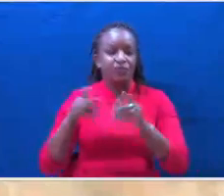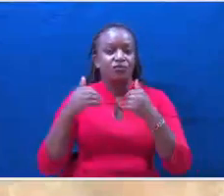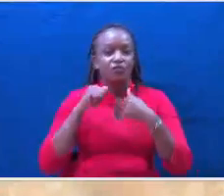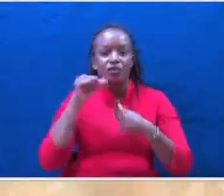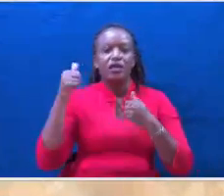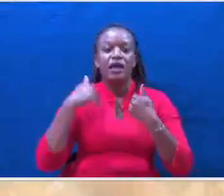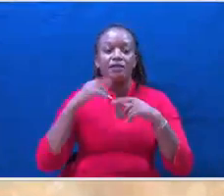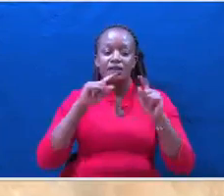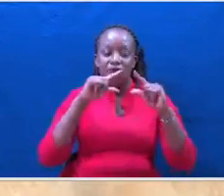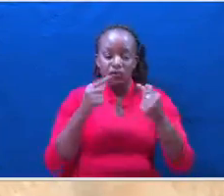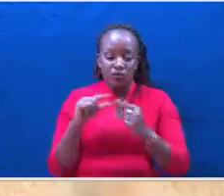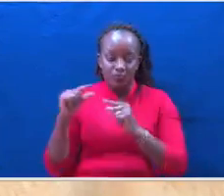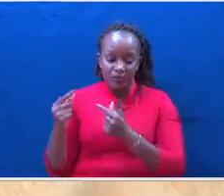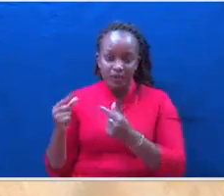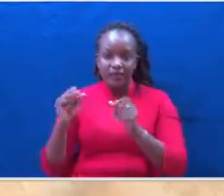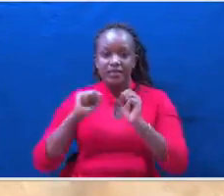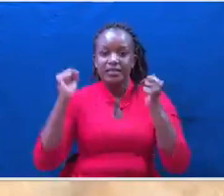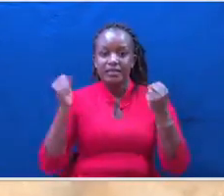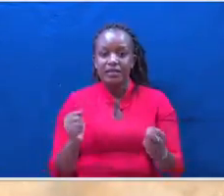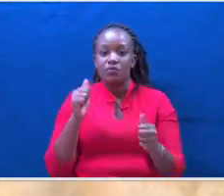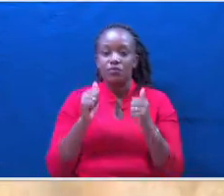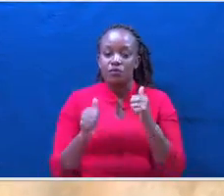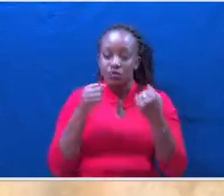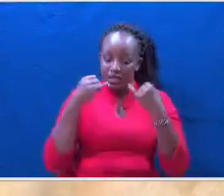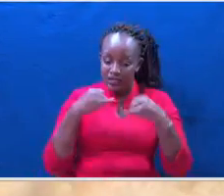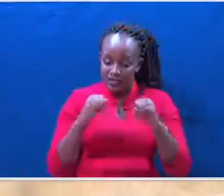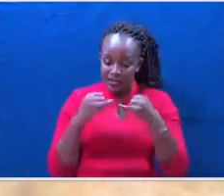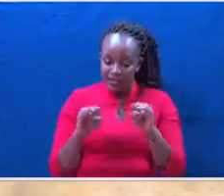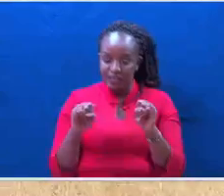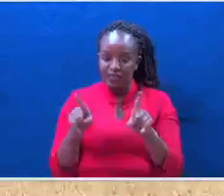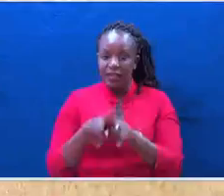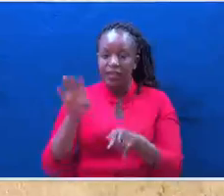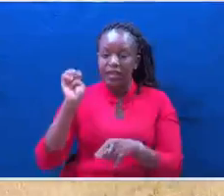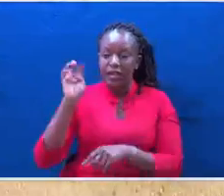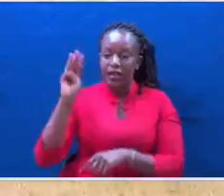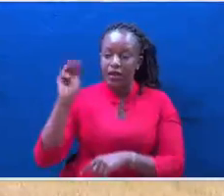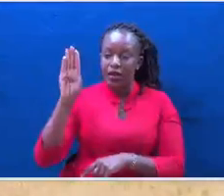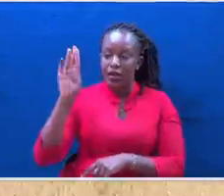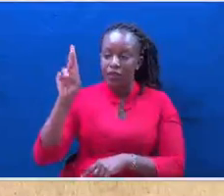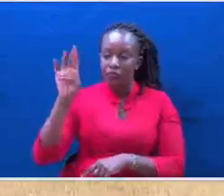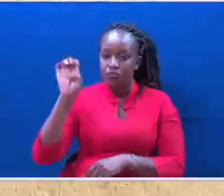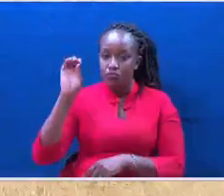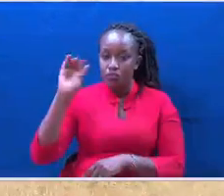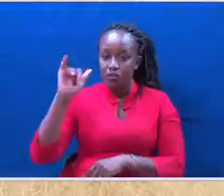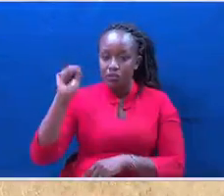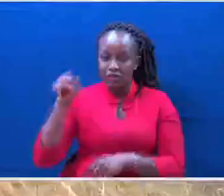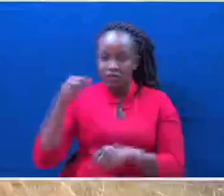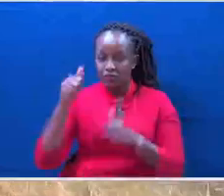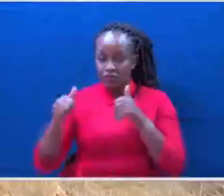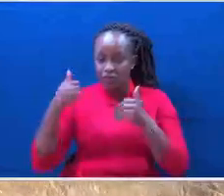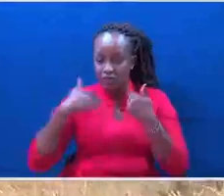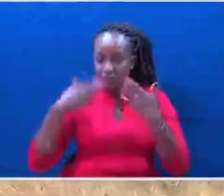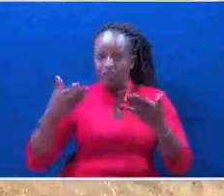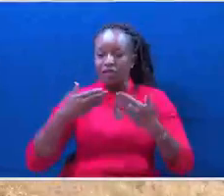ecosystem. Eggs have already been harvested from the rhinos, and embryos created from semen harvested from two northern male